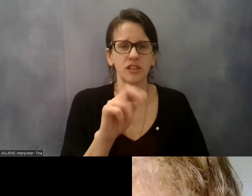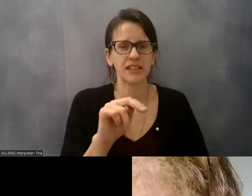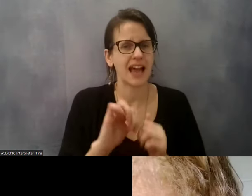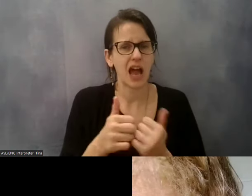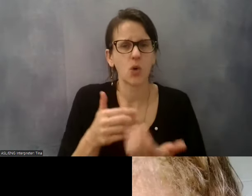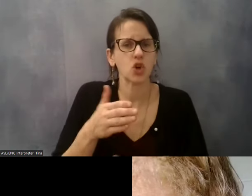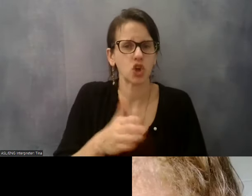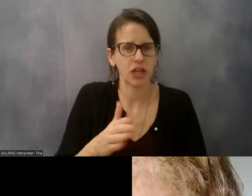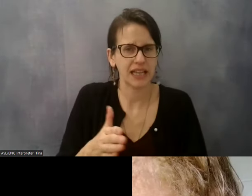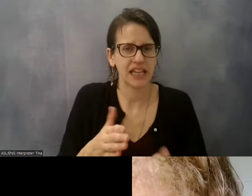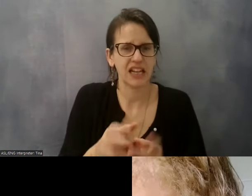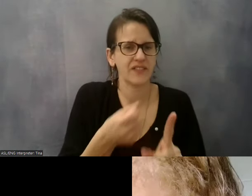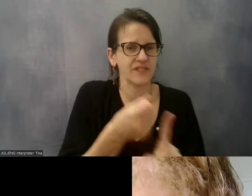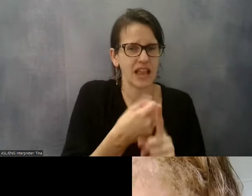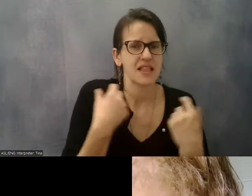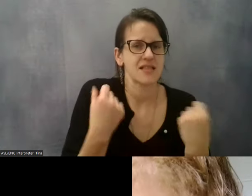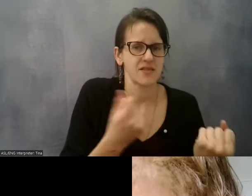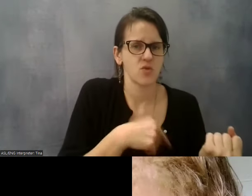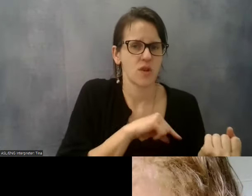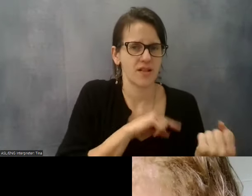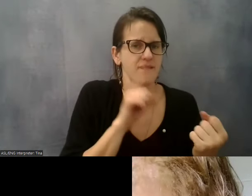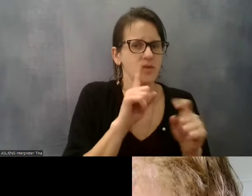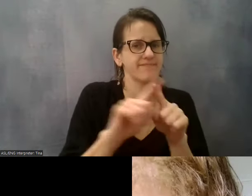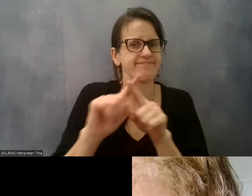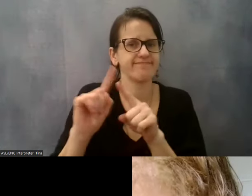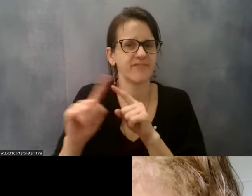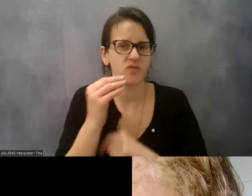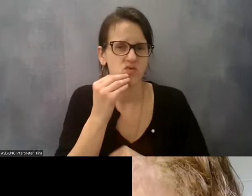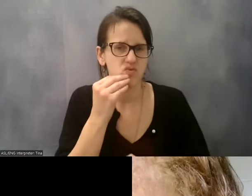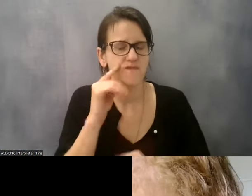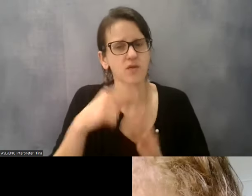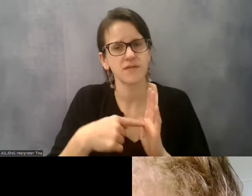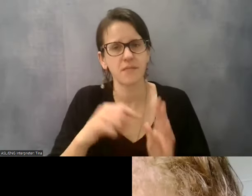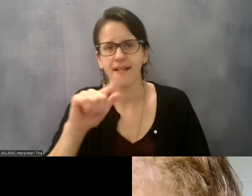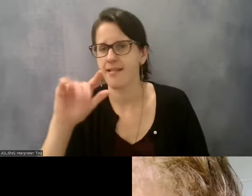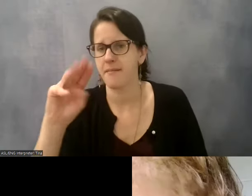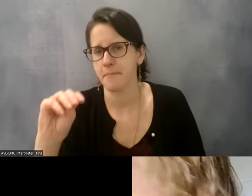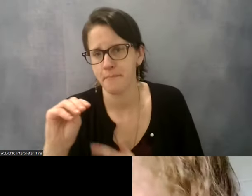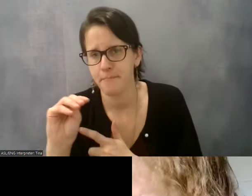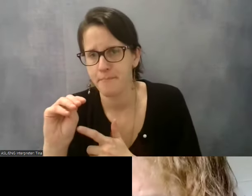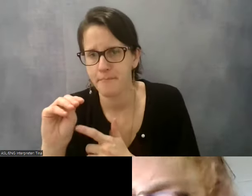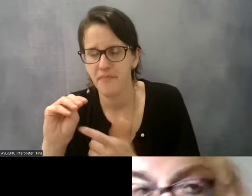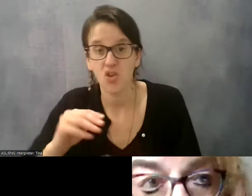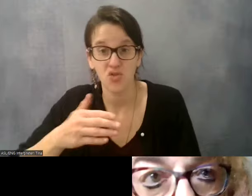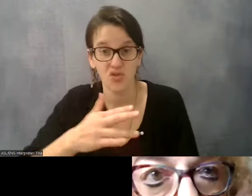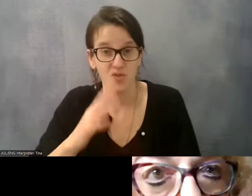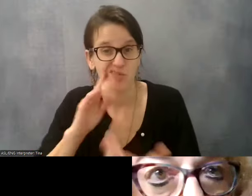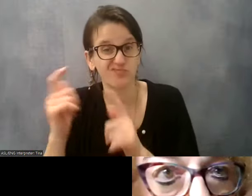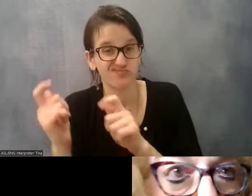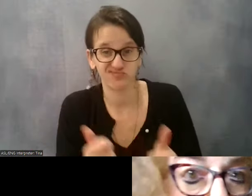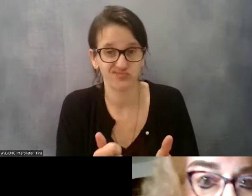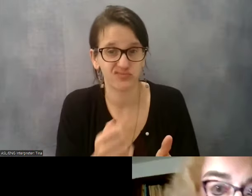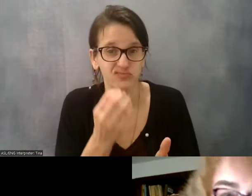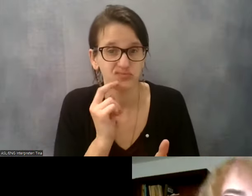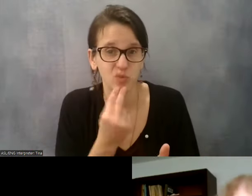affect the health qualities in different foods. Alliums were asked about in particular. Yeah, cool.